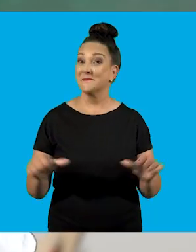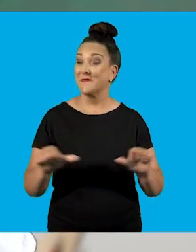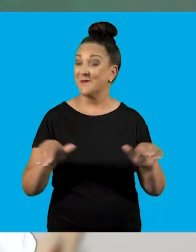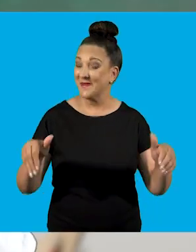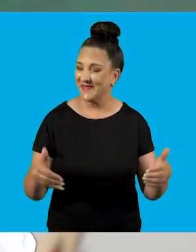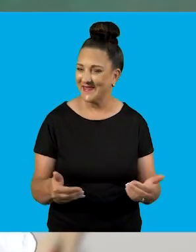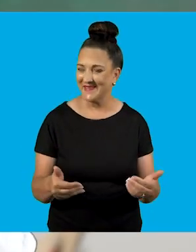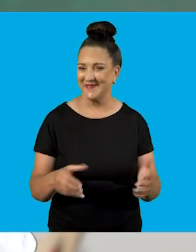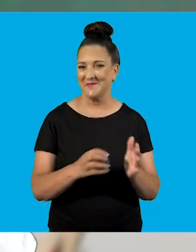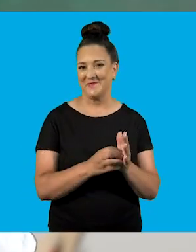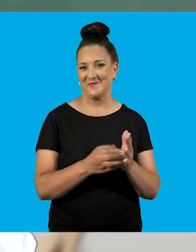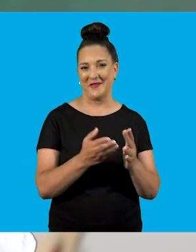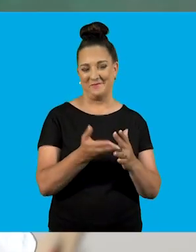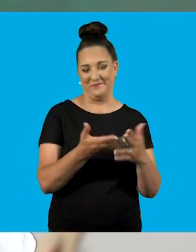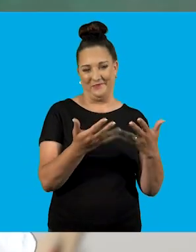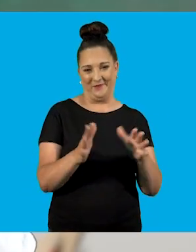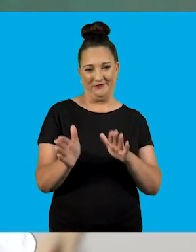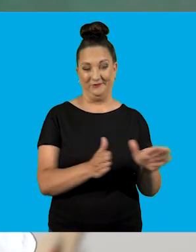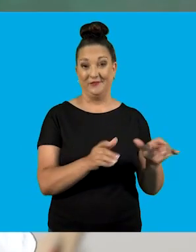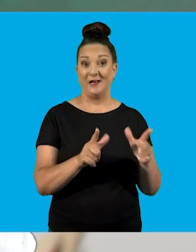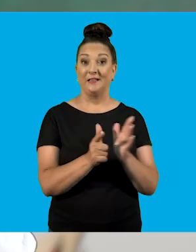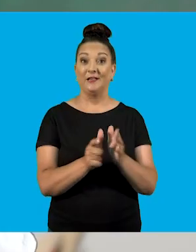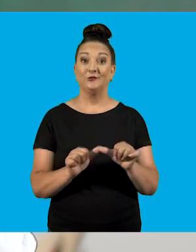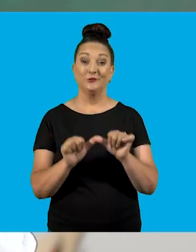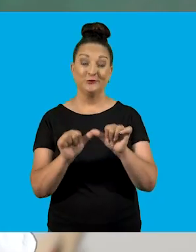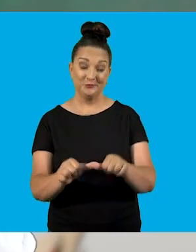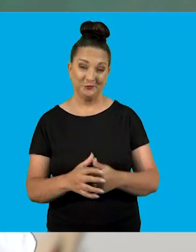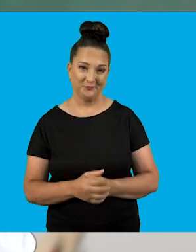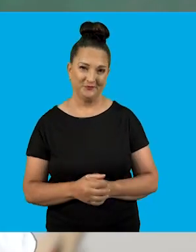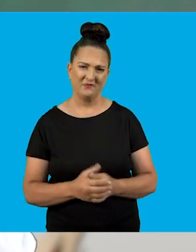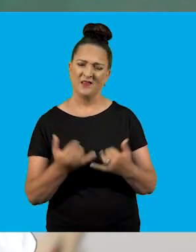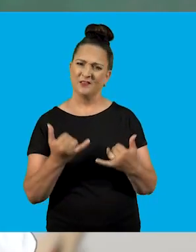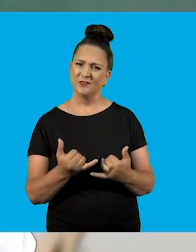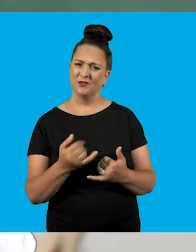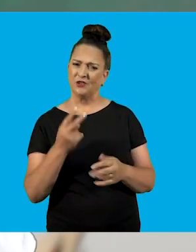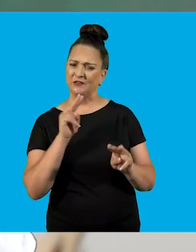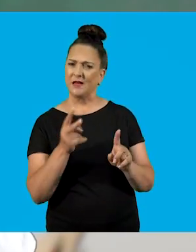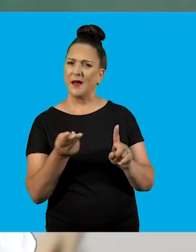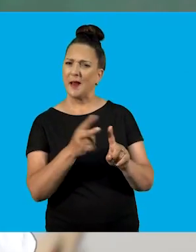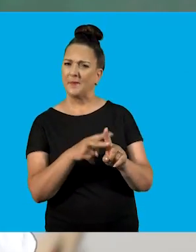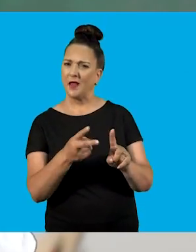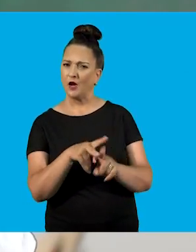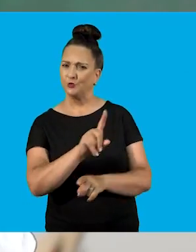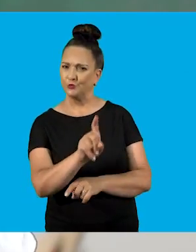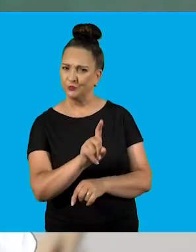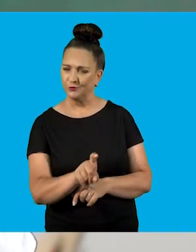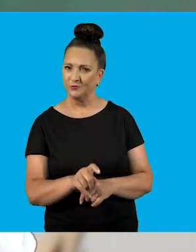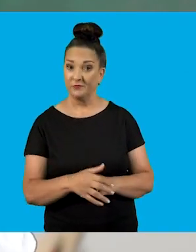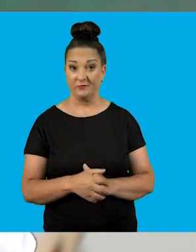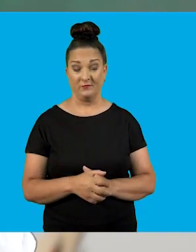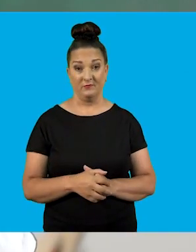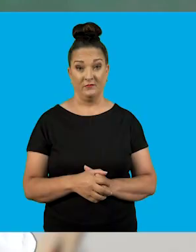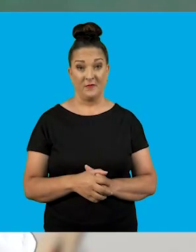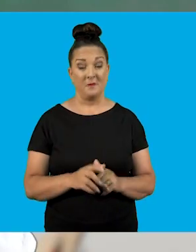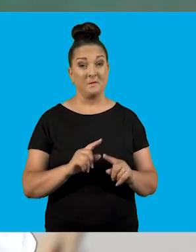Welcome back from the ad break, and let's continue with our lesson. So we are going to now be looking at those application questions. Remember, you are